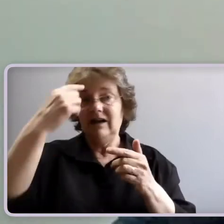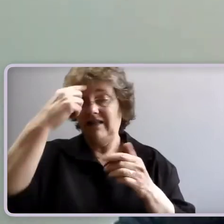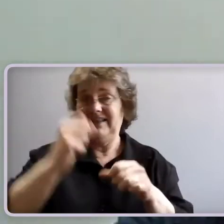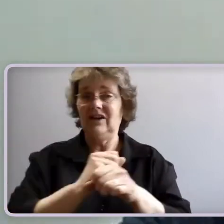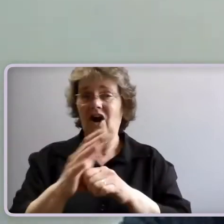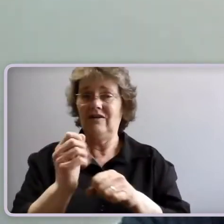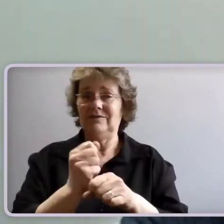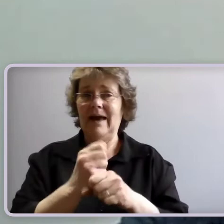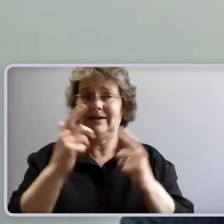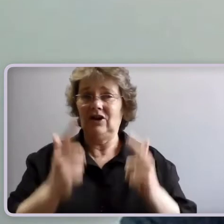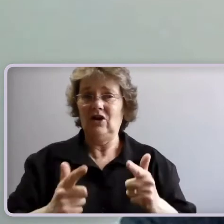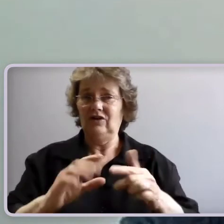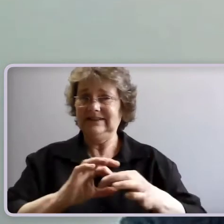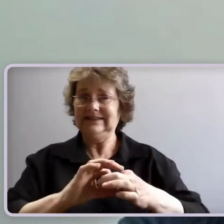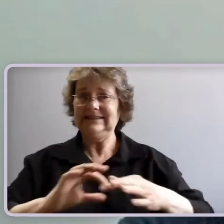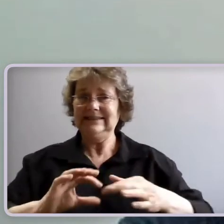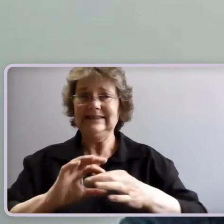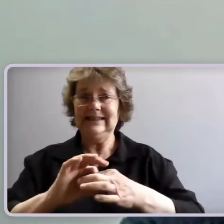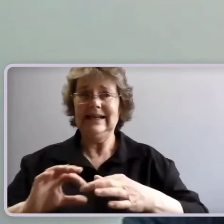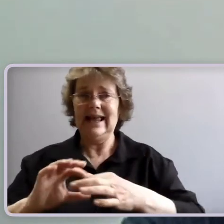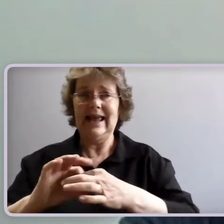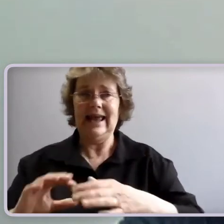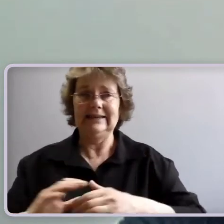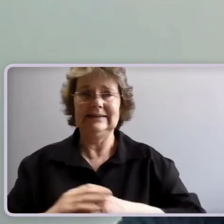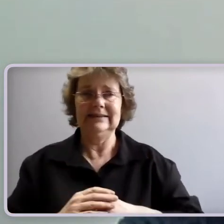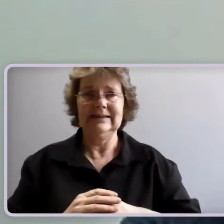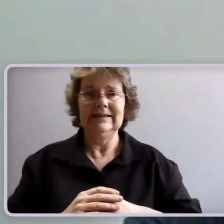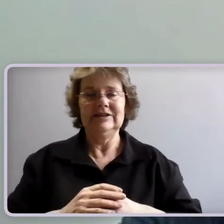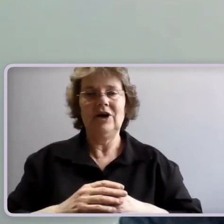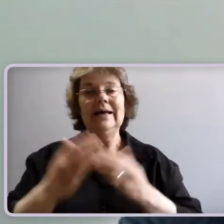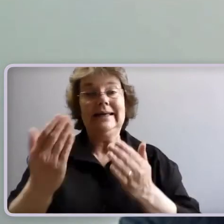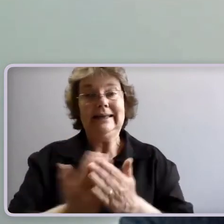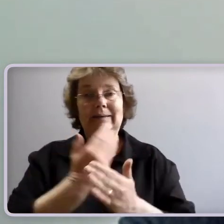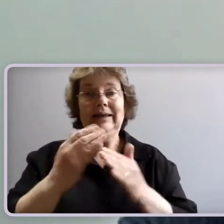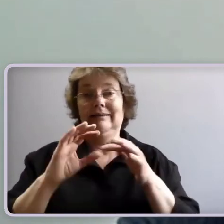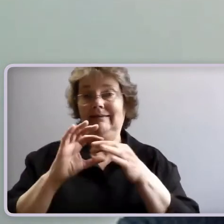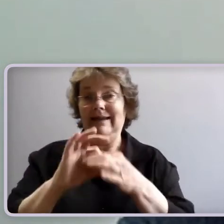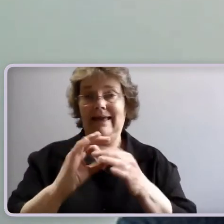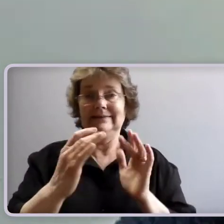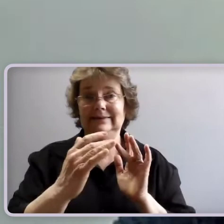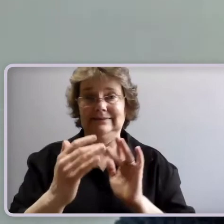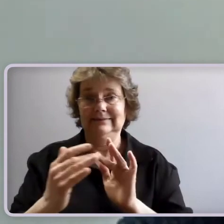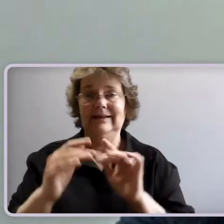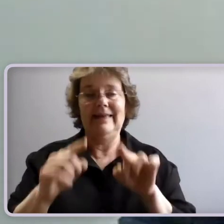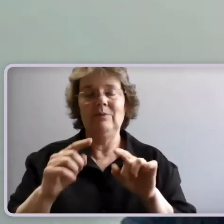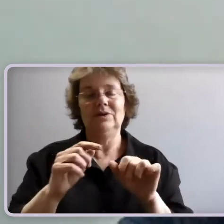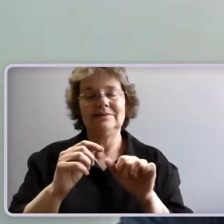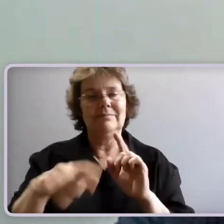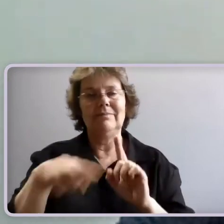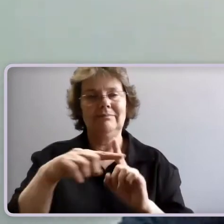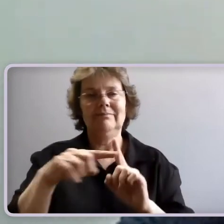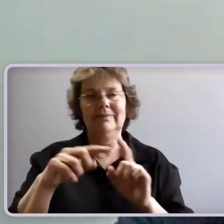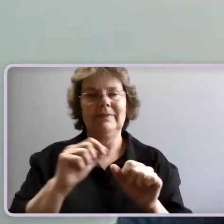So I think the staying connected aspect was the best part. But also, I